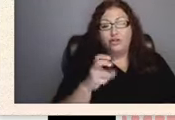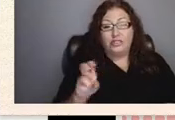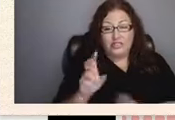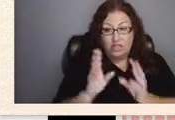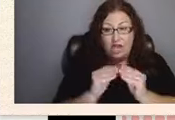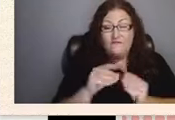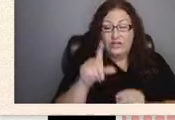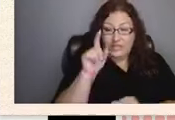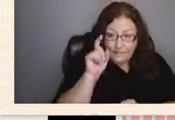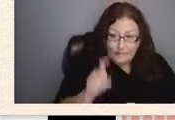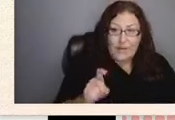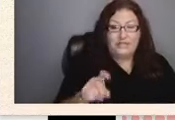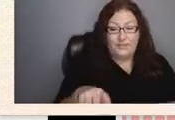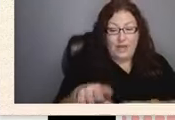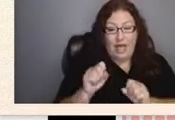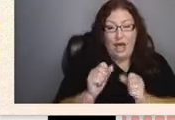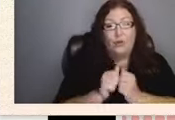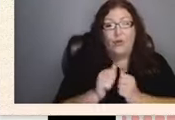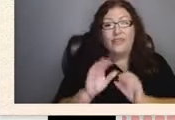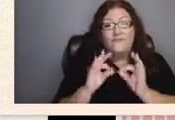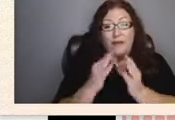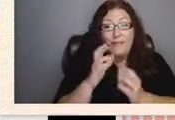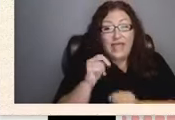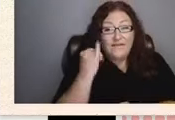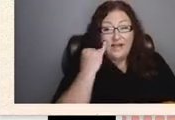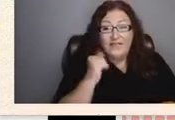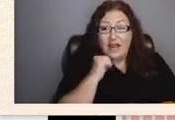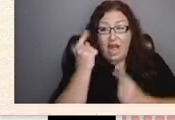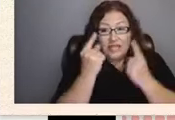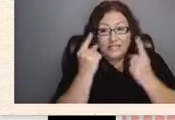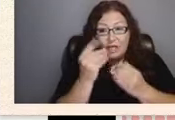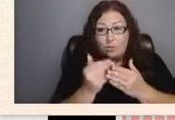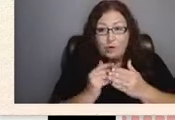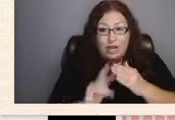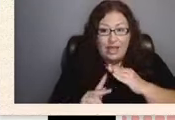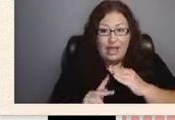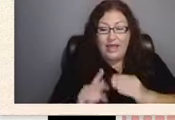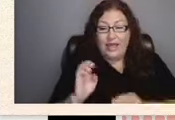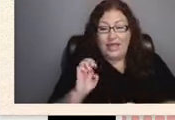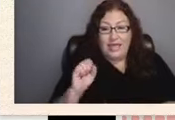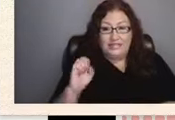with the family even if they're not considering pre-K ESE program.